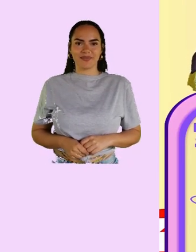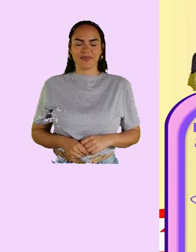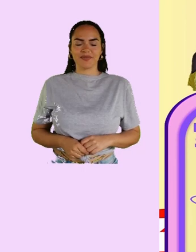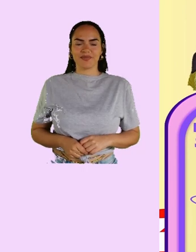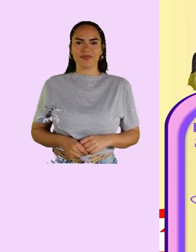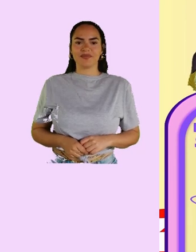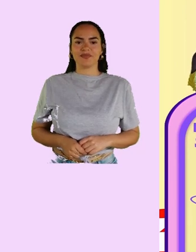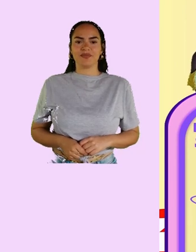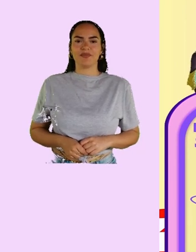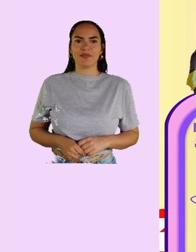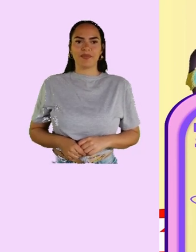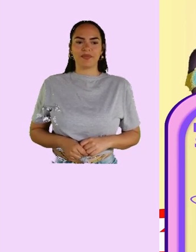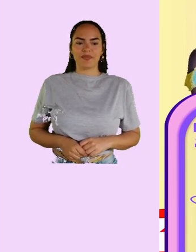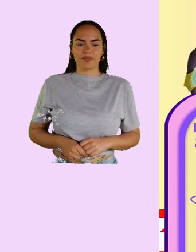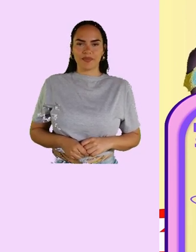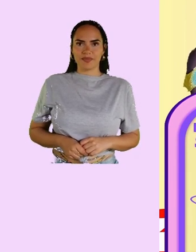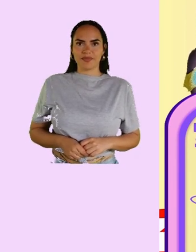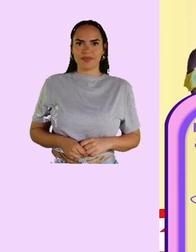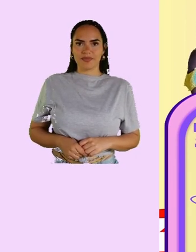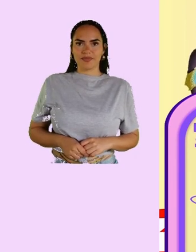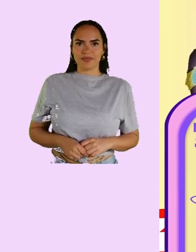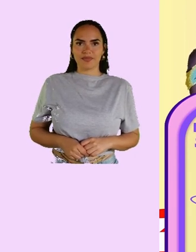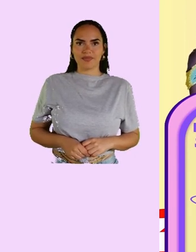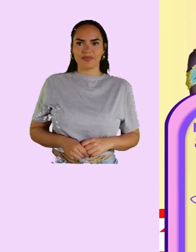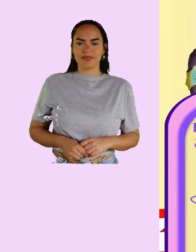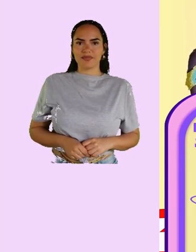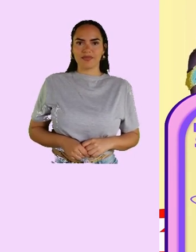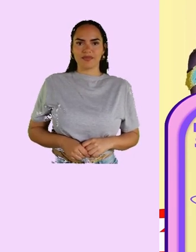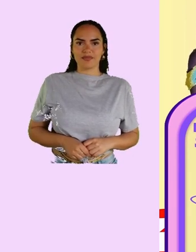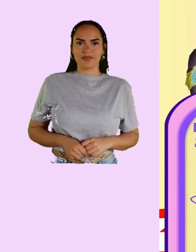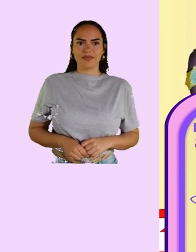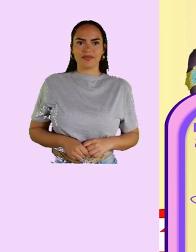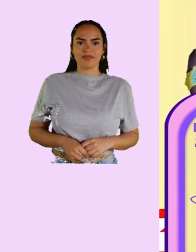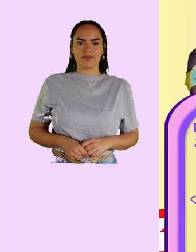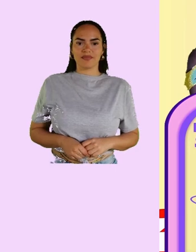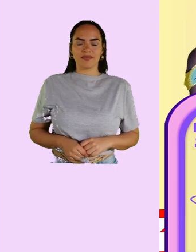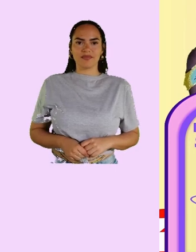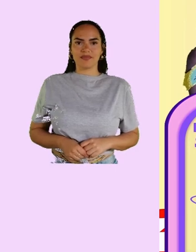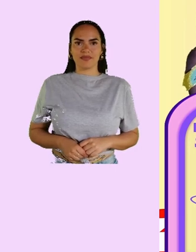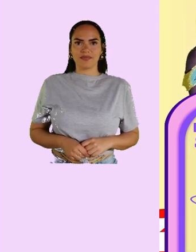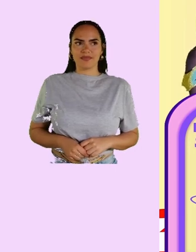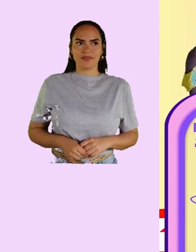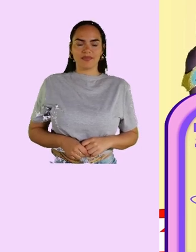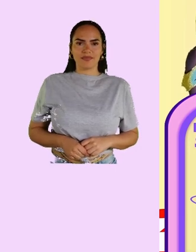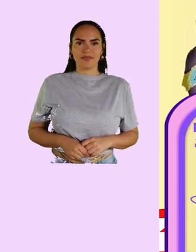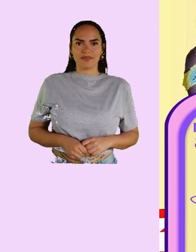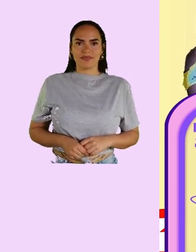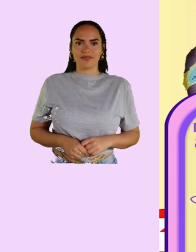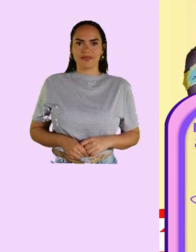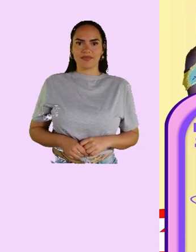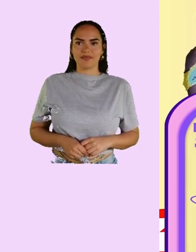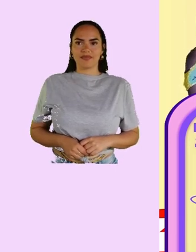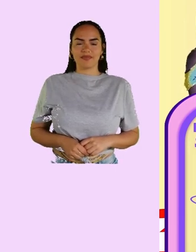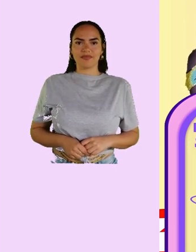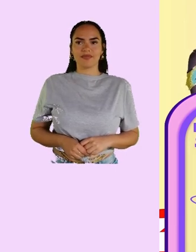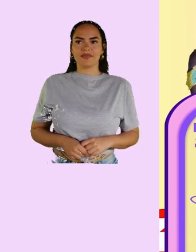Safari Park. That is 1 point to you, hot girl Samiir, bringing you up to 5. Our next question is, in 2008, when